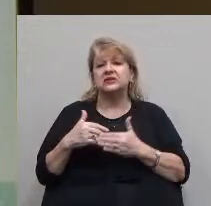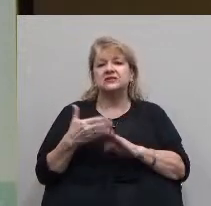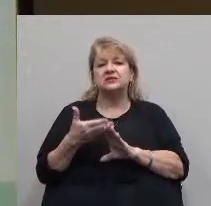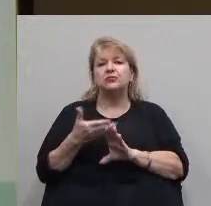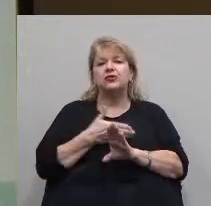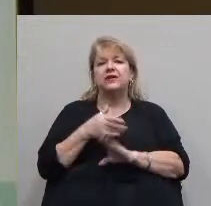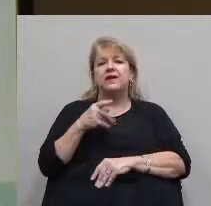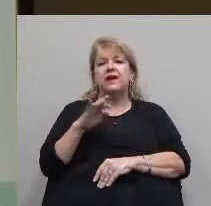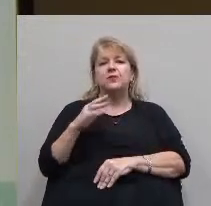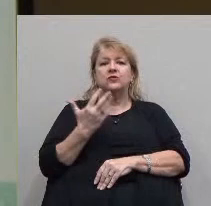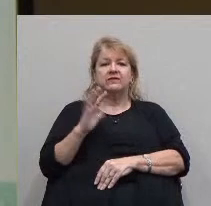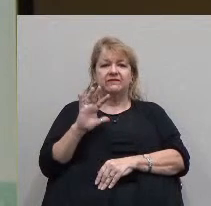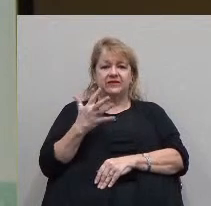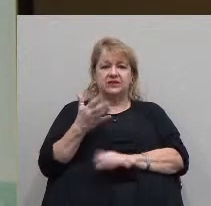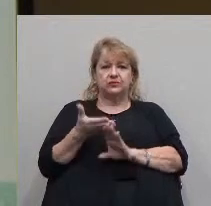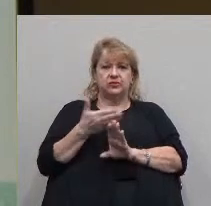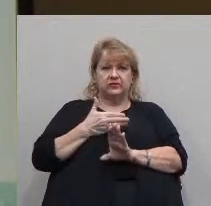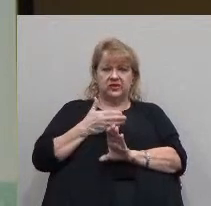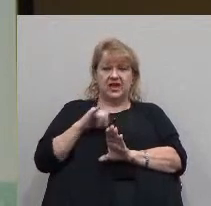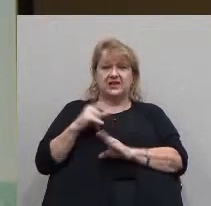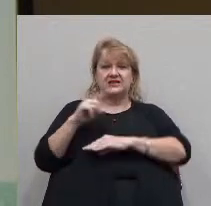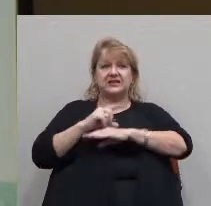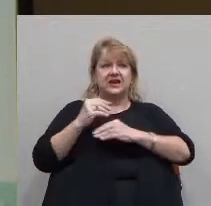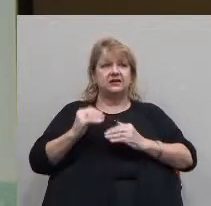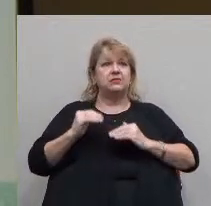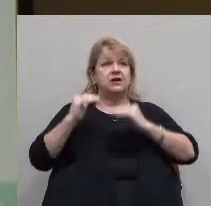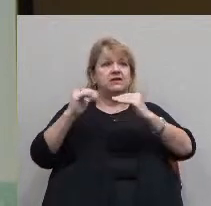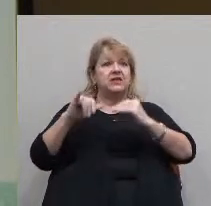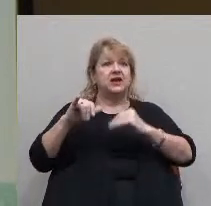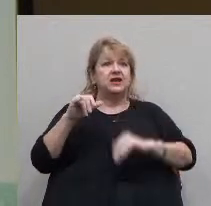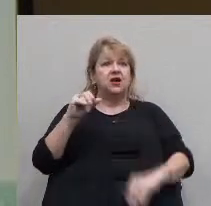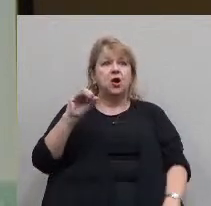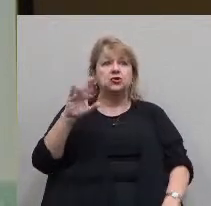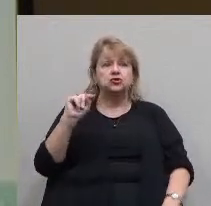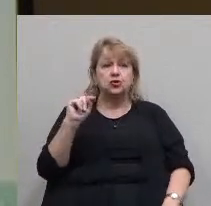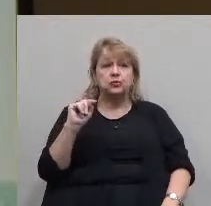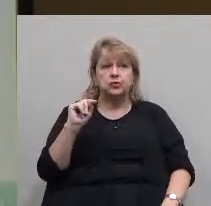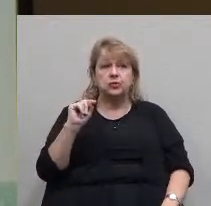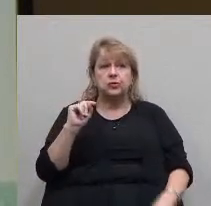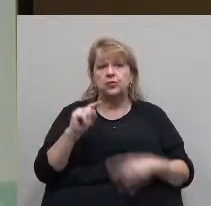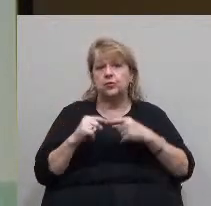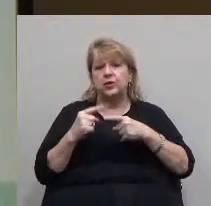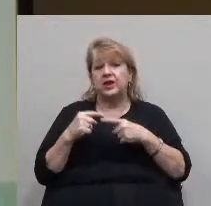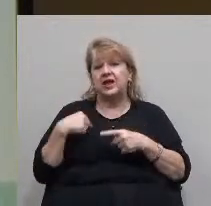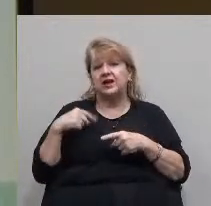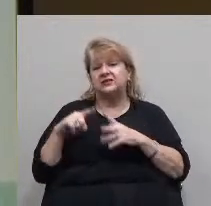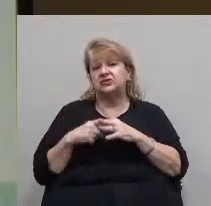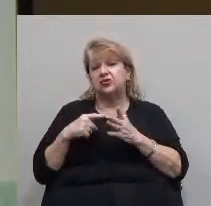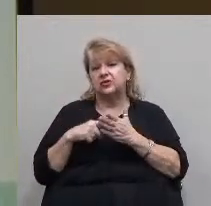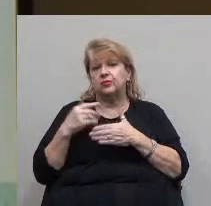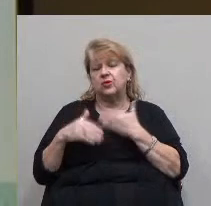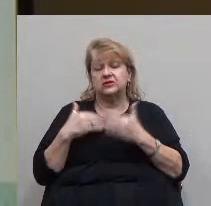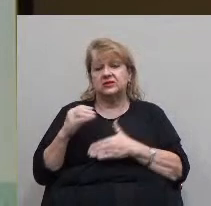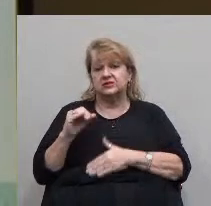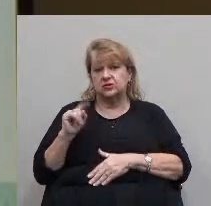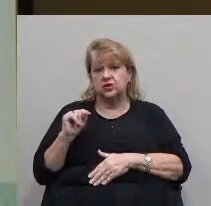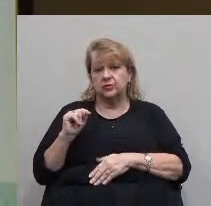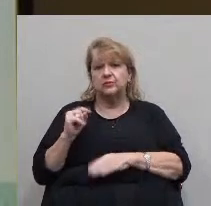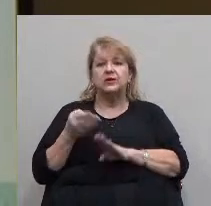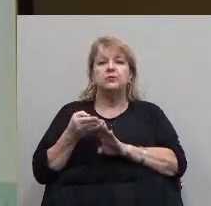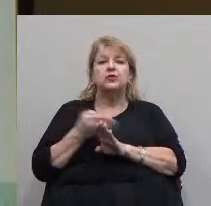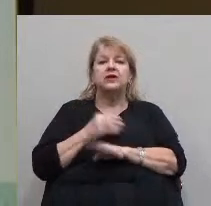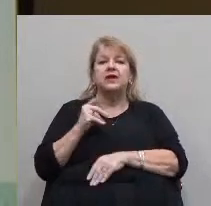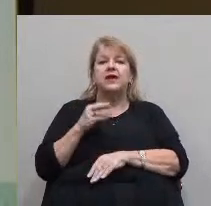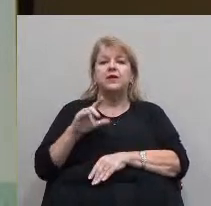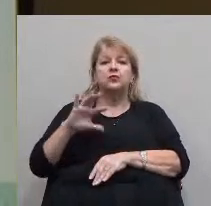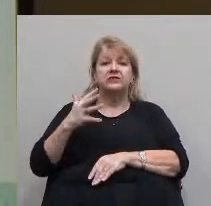5th, there was a date right above that, which actually talked about October when I start this process. But pre-April